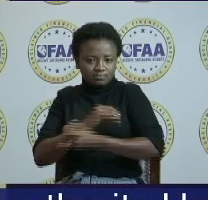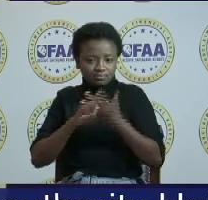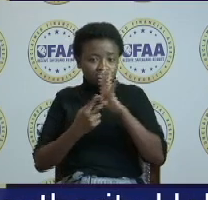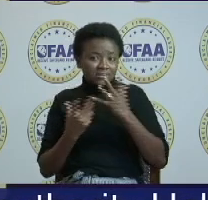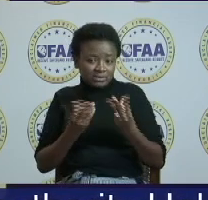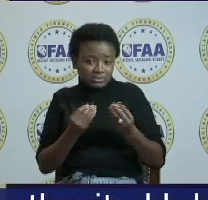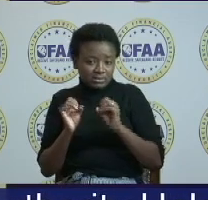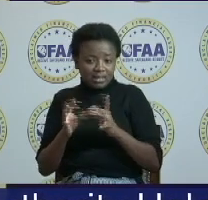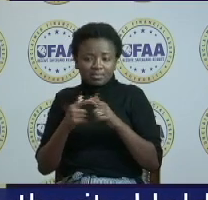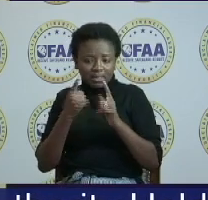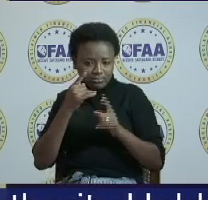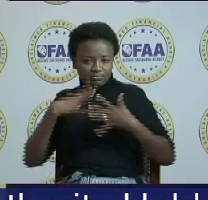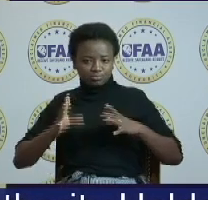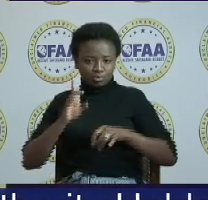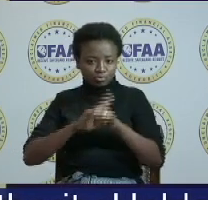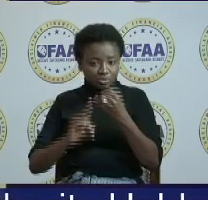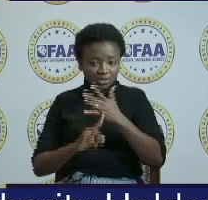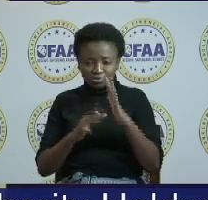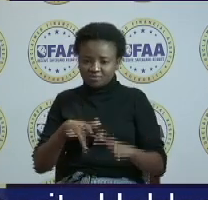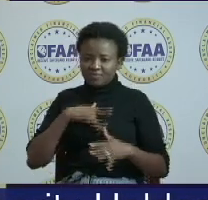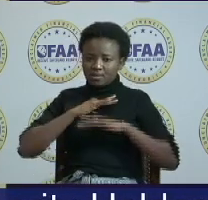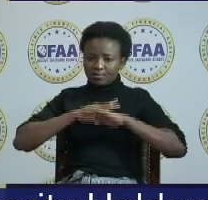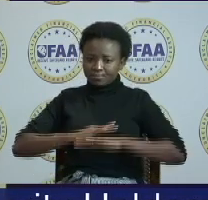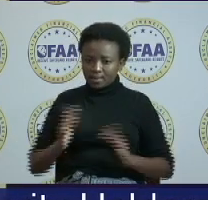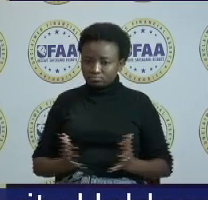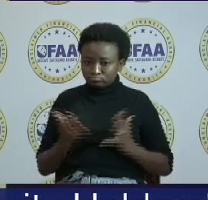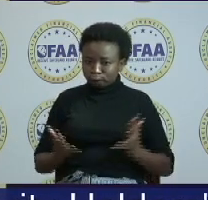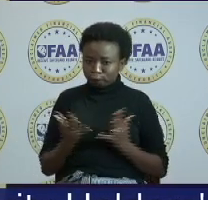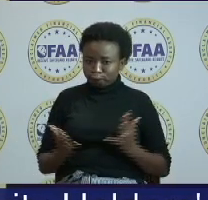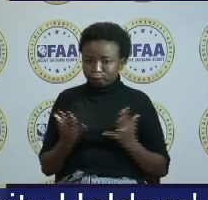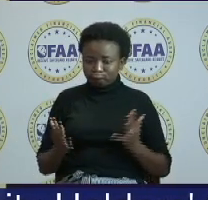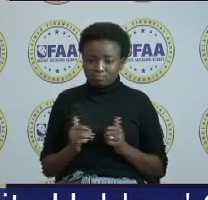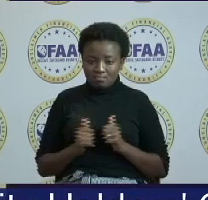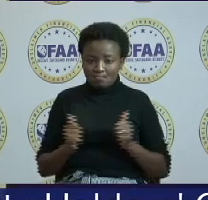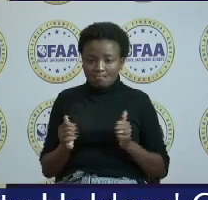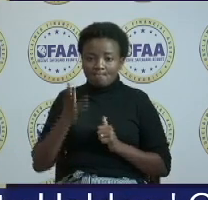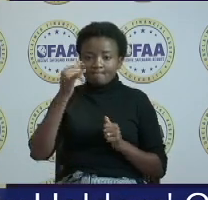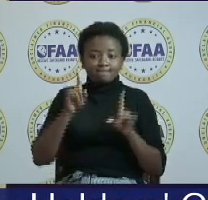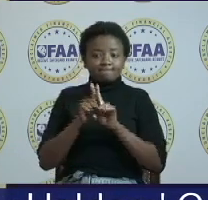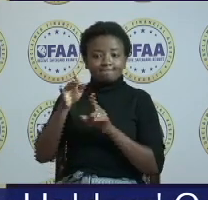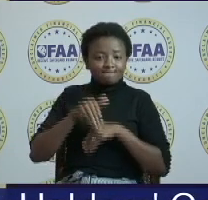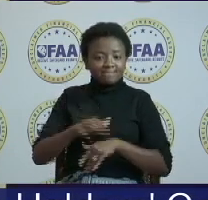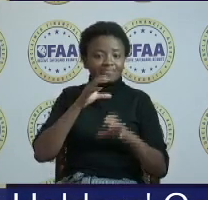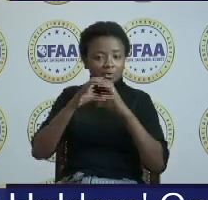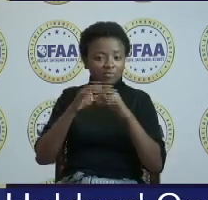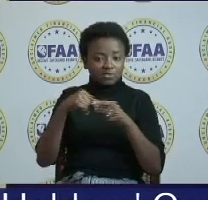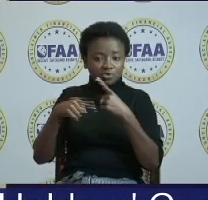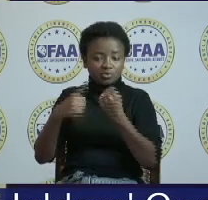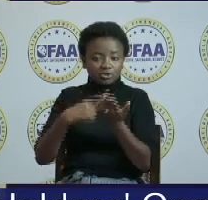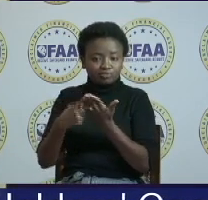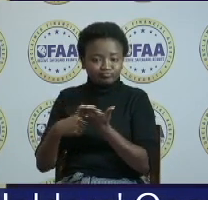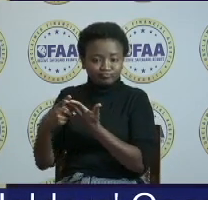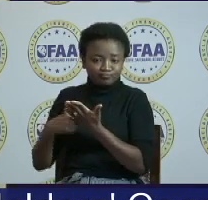be good to see people actually using it. Because, I mean, you have a lot of interest, especially even following this conversation as we continue